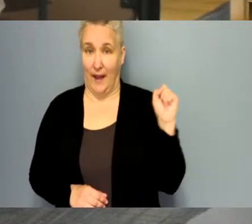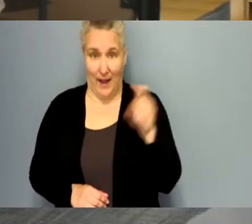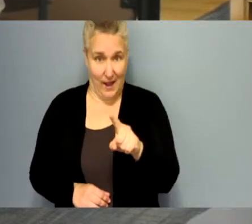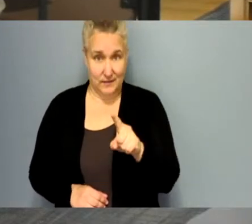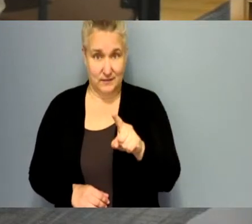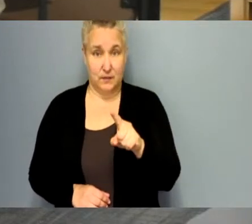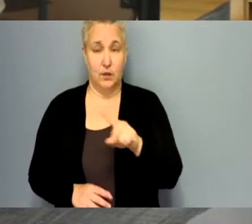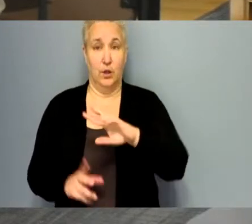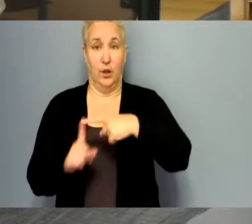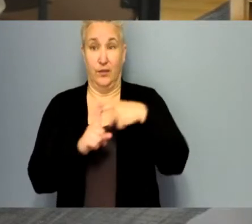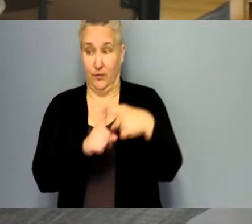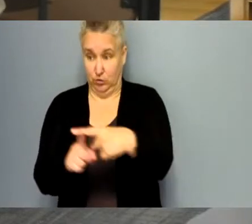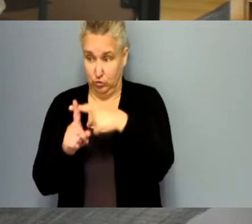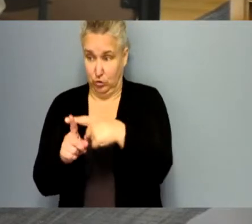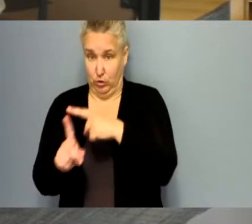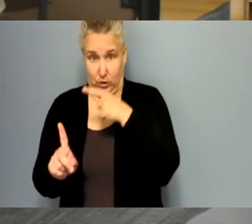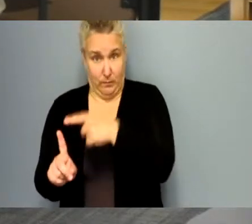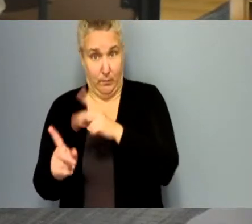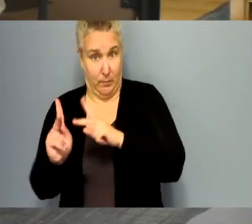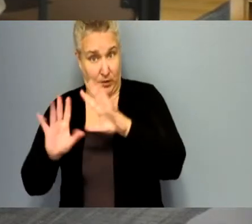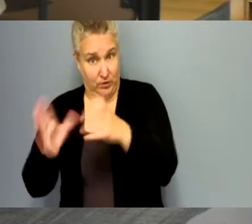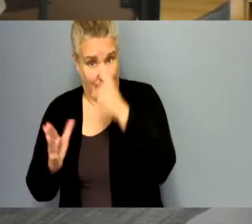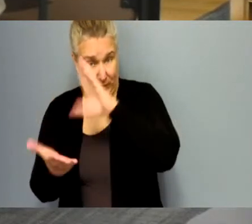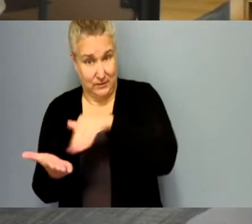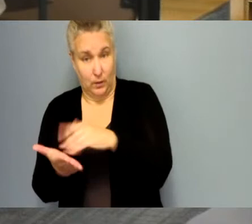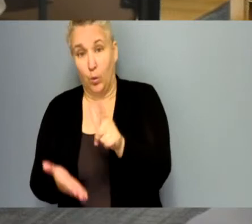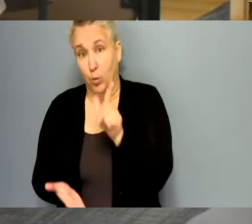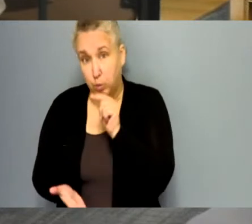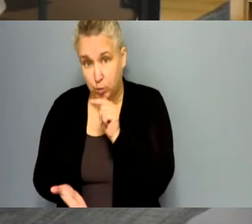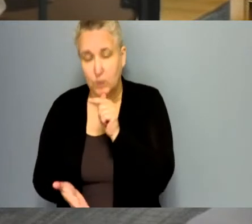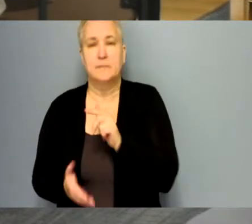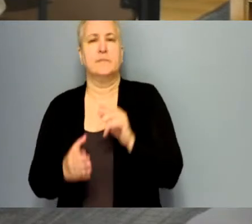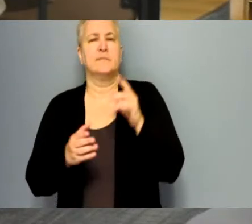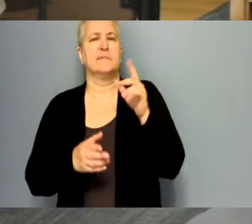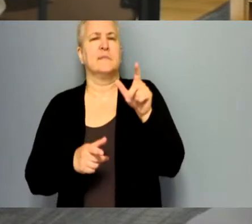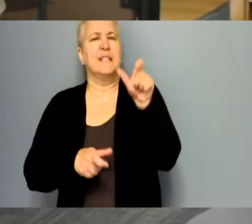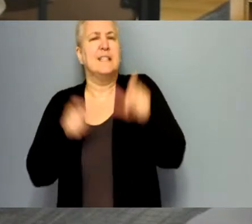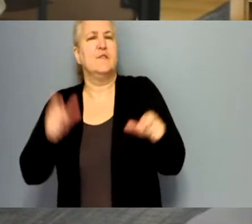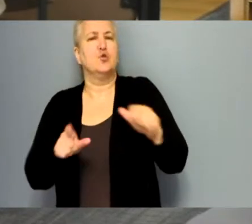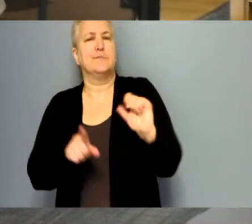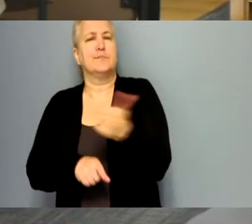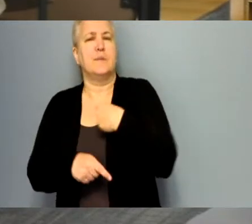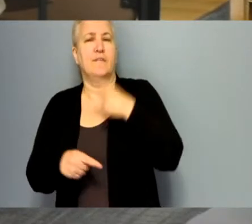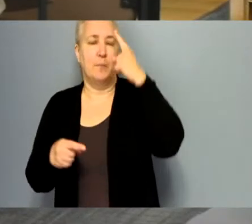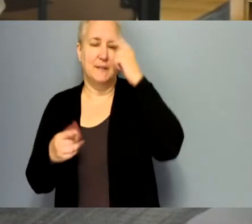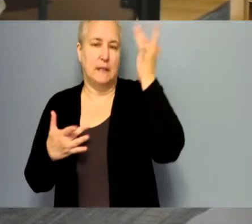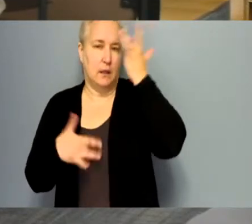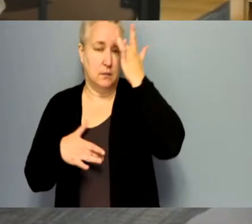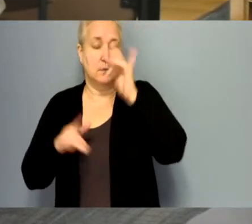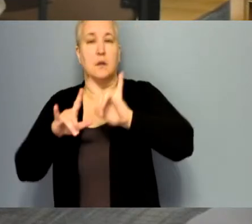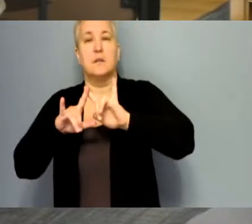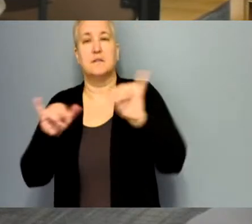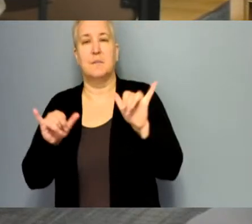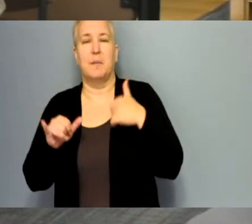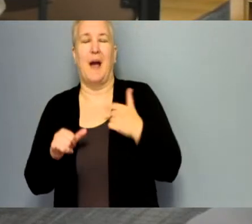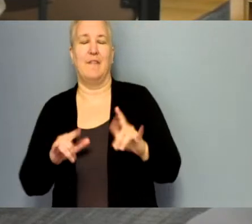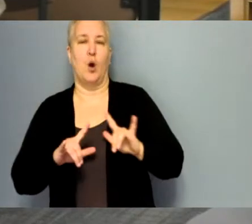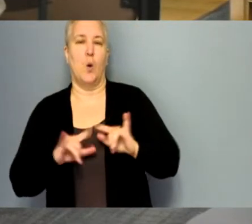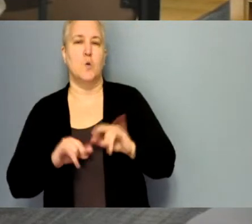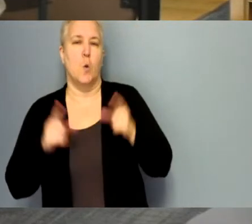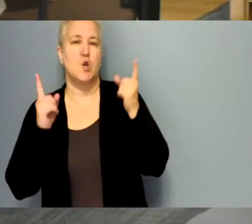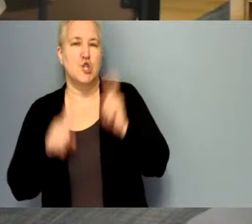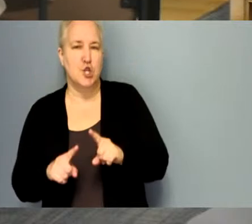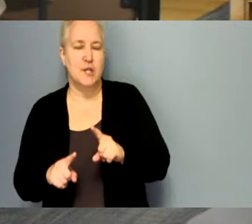target population for this center will be individuals who have mental illness, but also have co-occurring interface